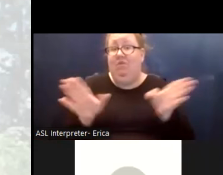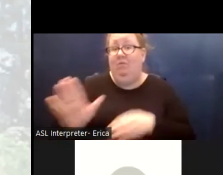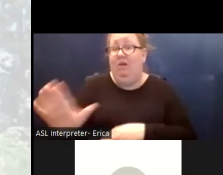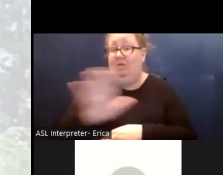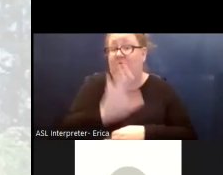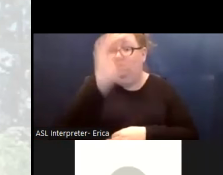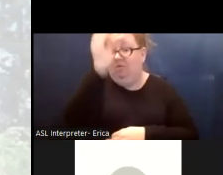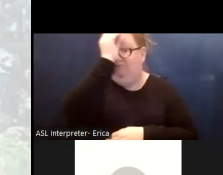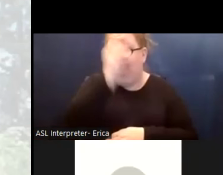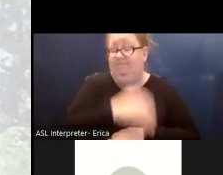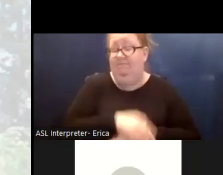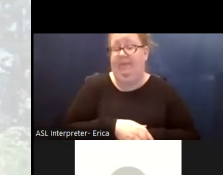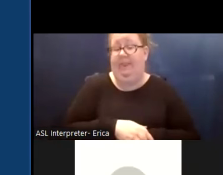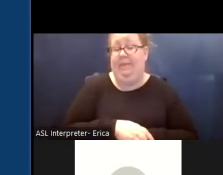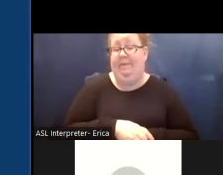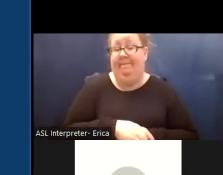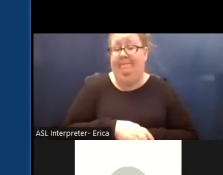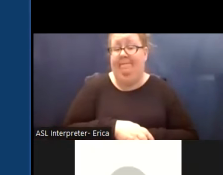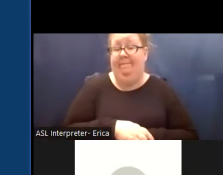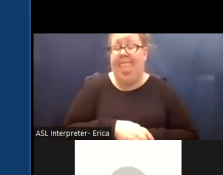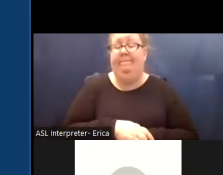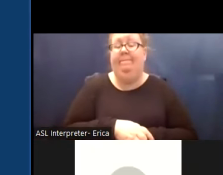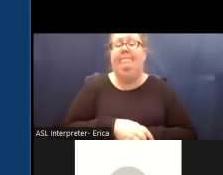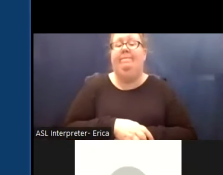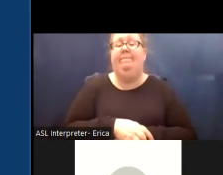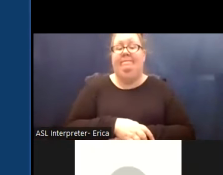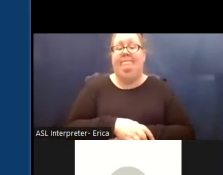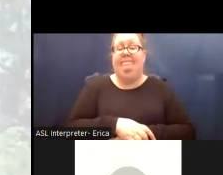thinks. In the discussion,